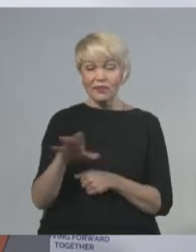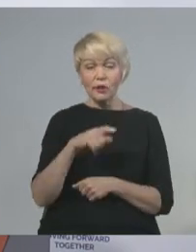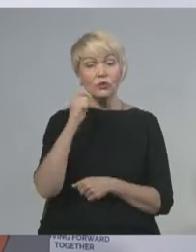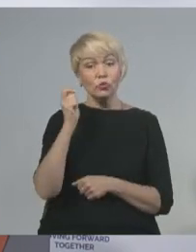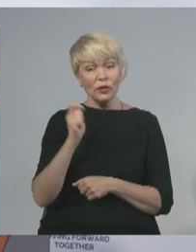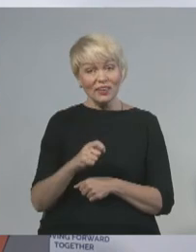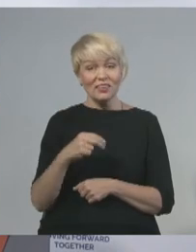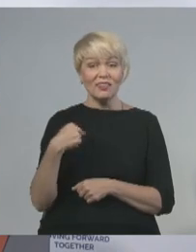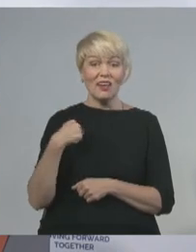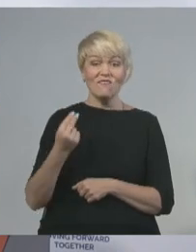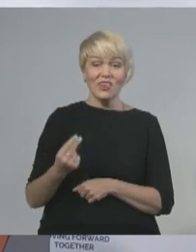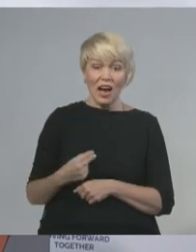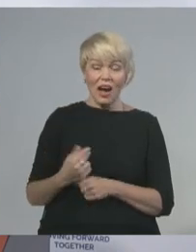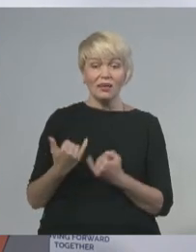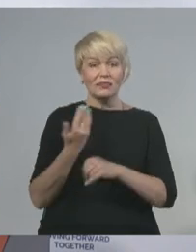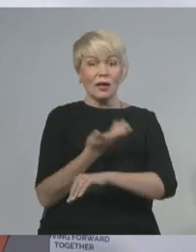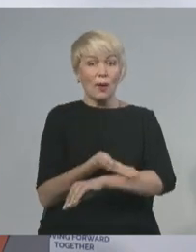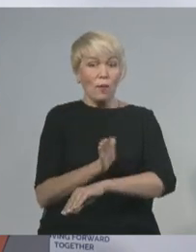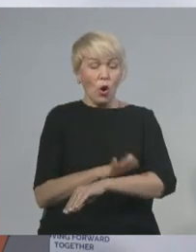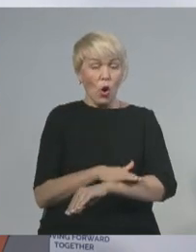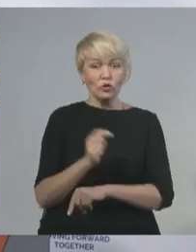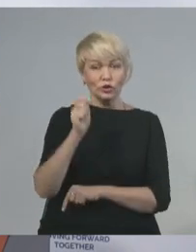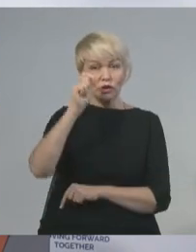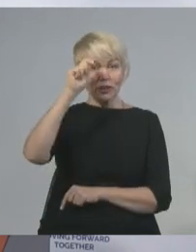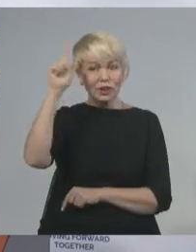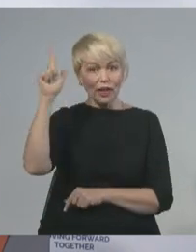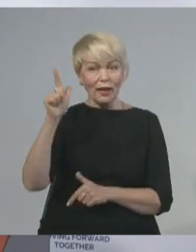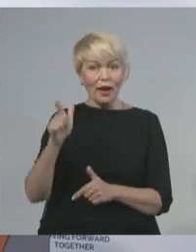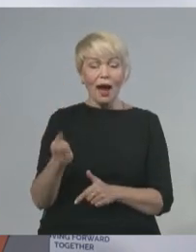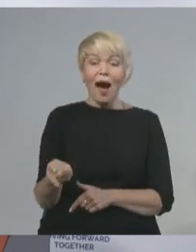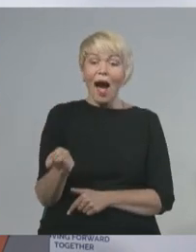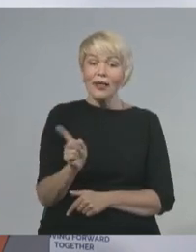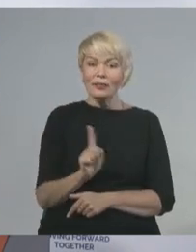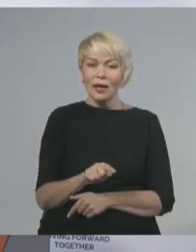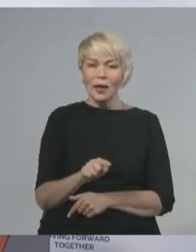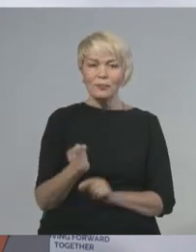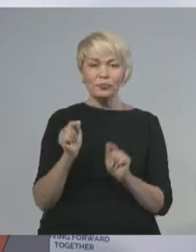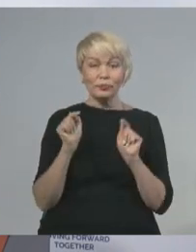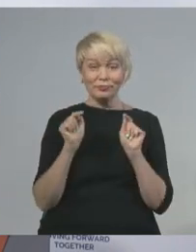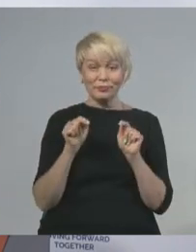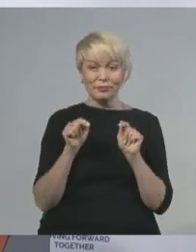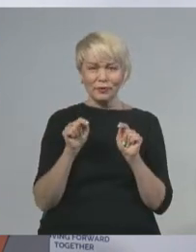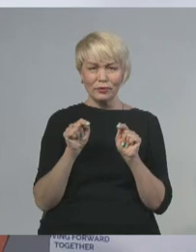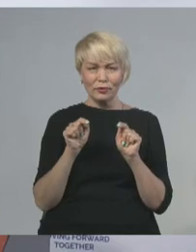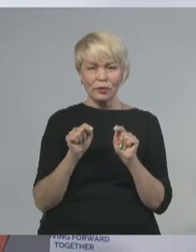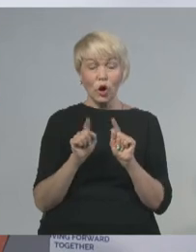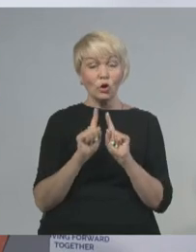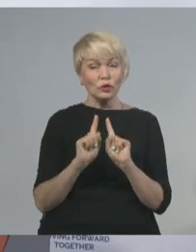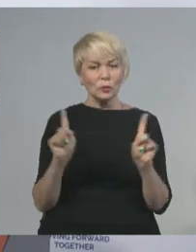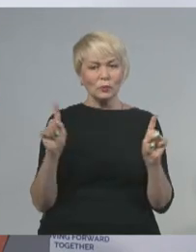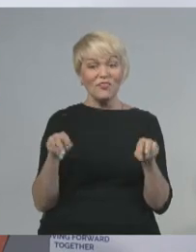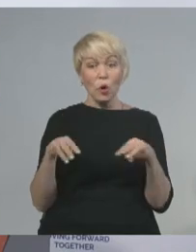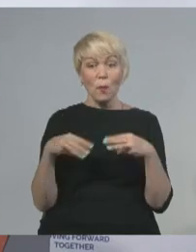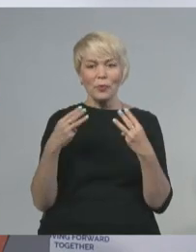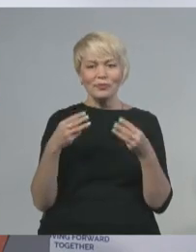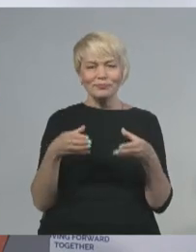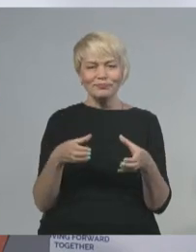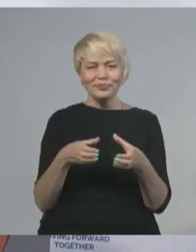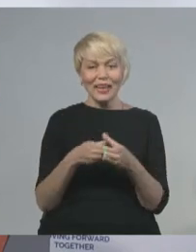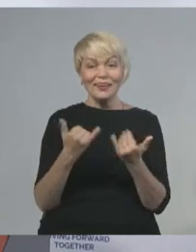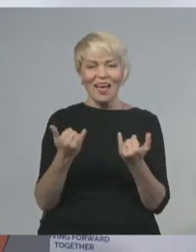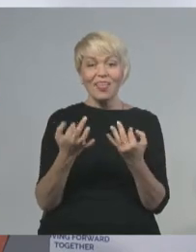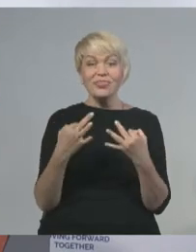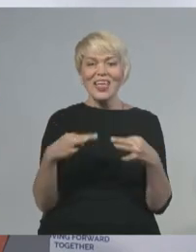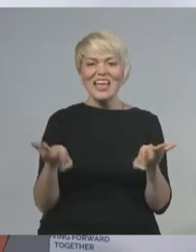for poland for czech republic but it hits especially the media sector the independent media because advertising revenues are going